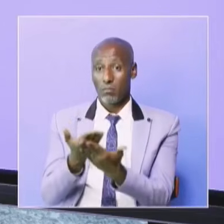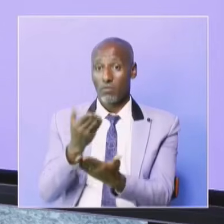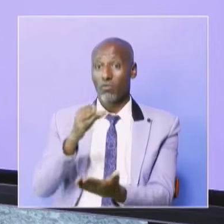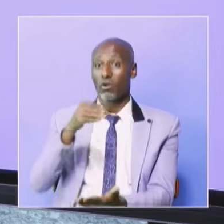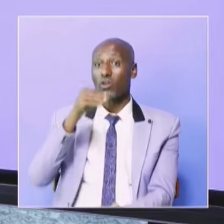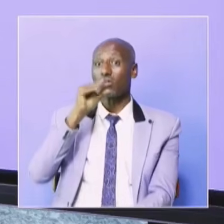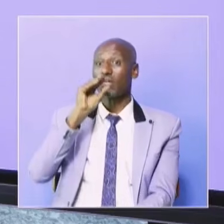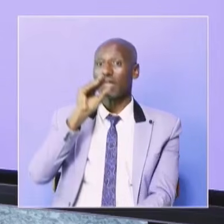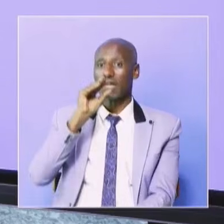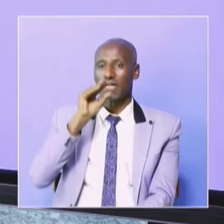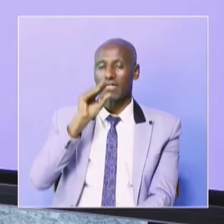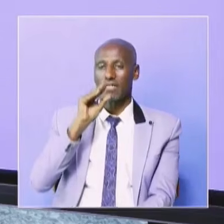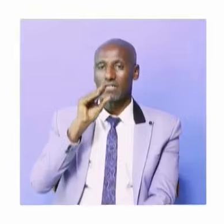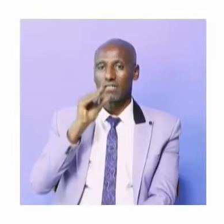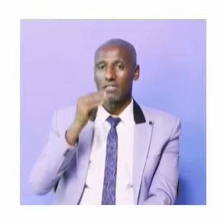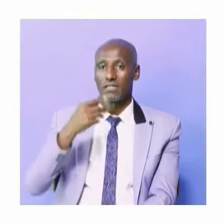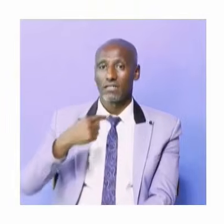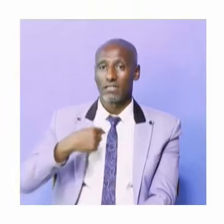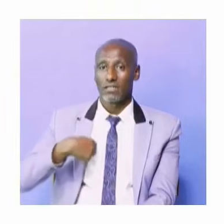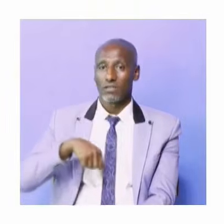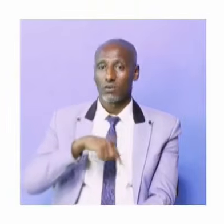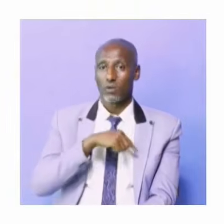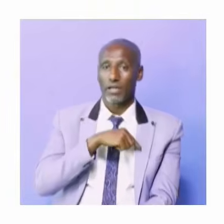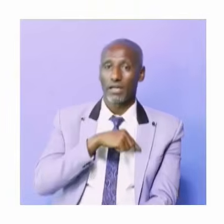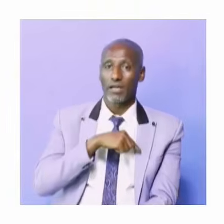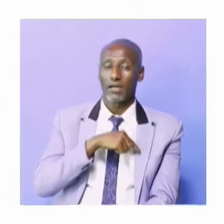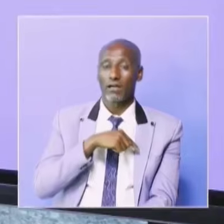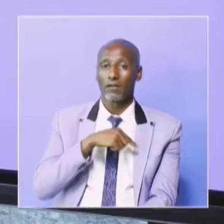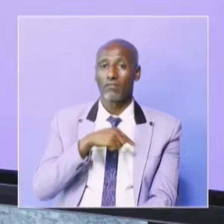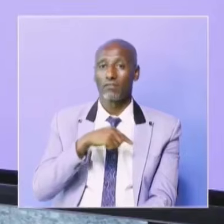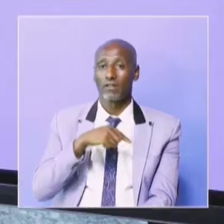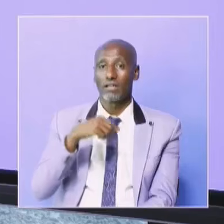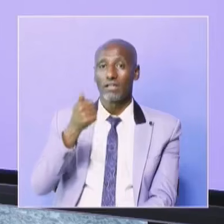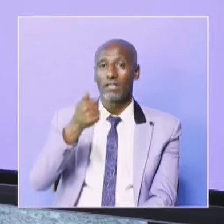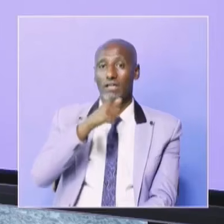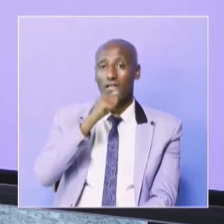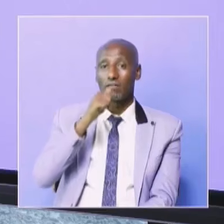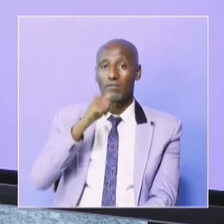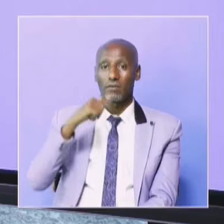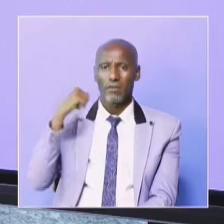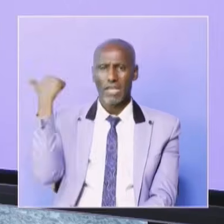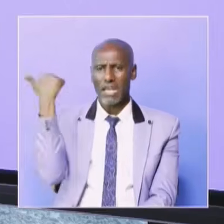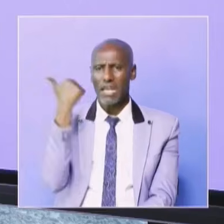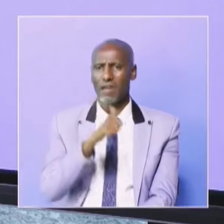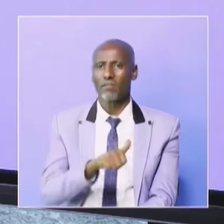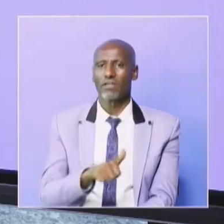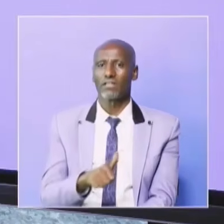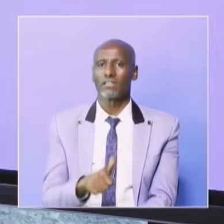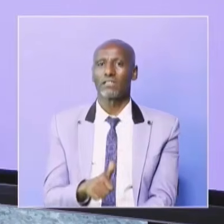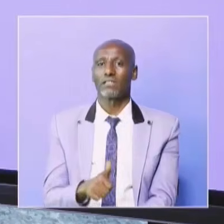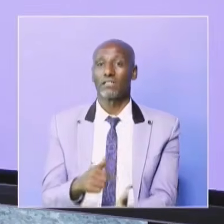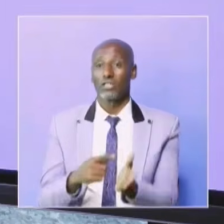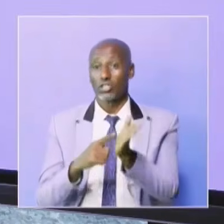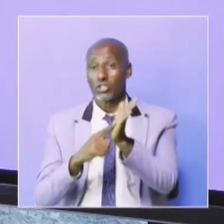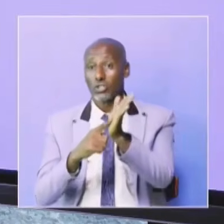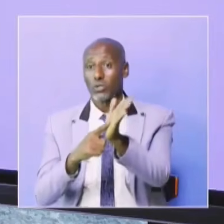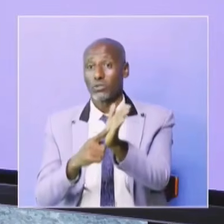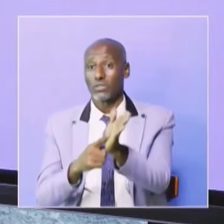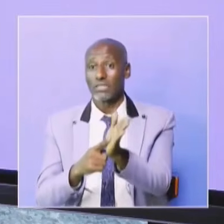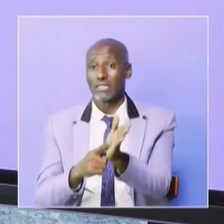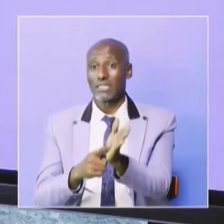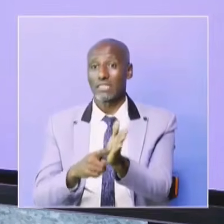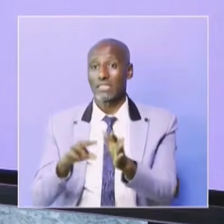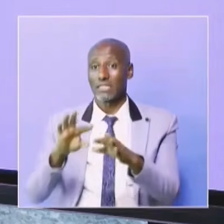have? We have an adverb of frequency which says never. Never shows that the sentence is